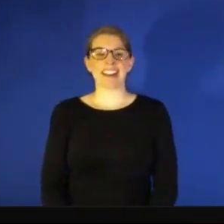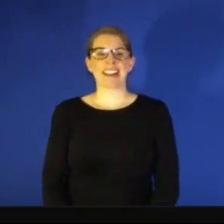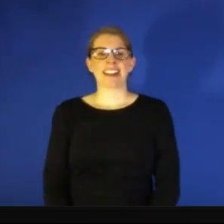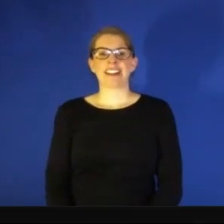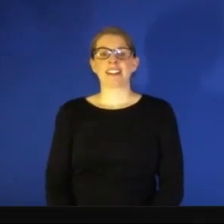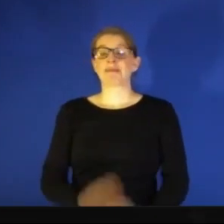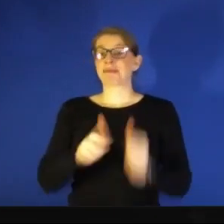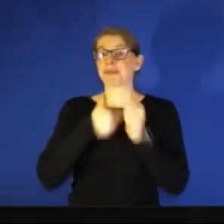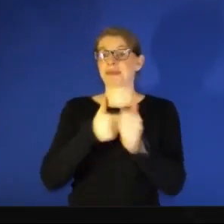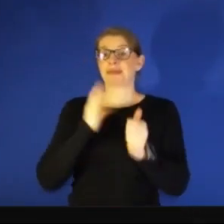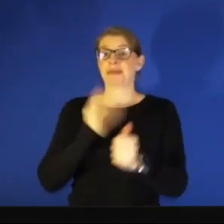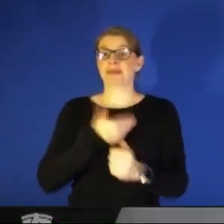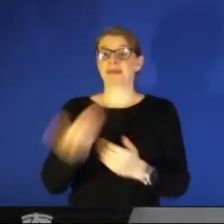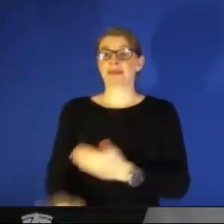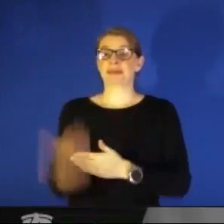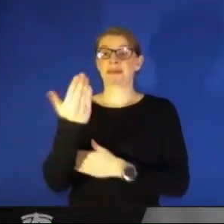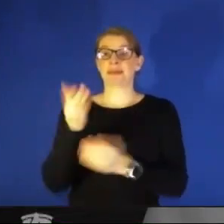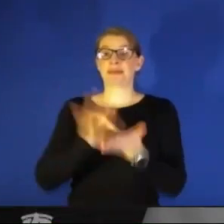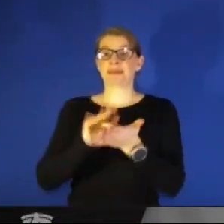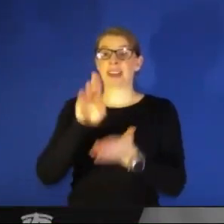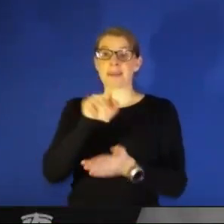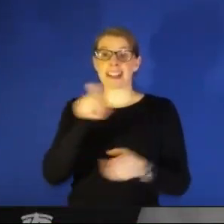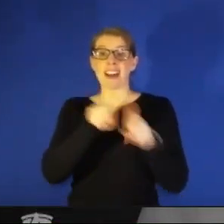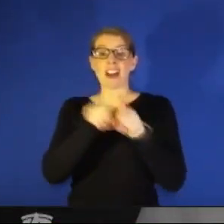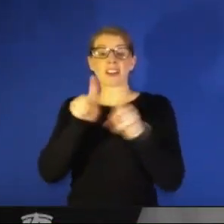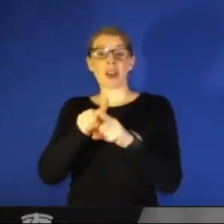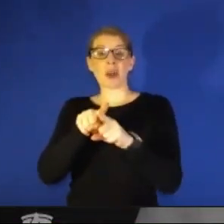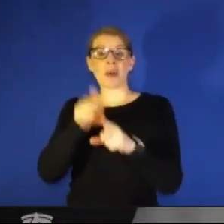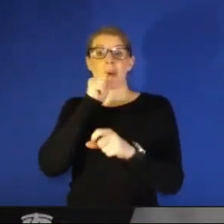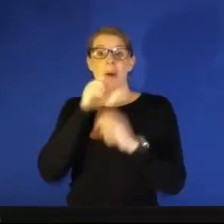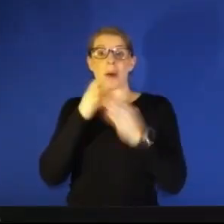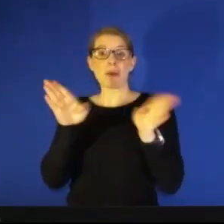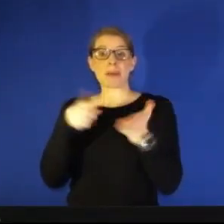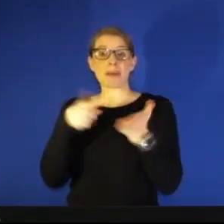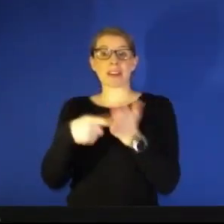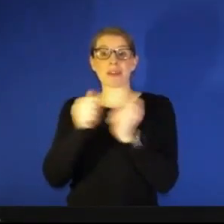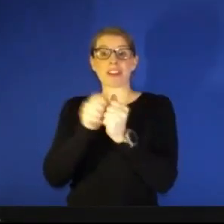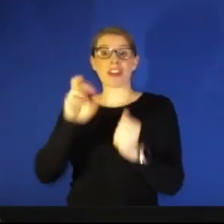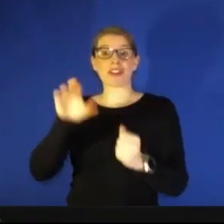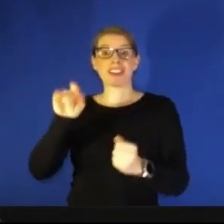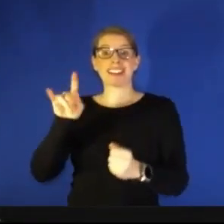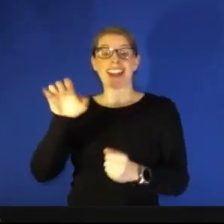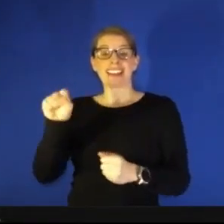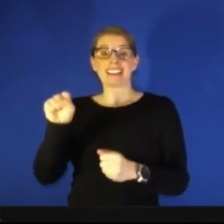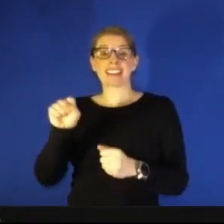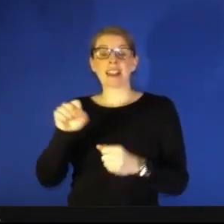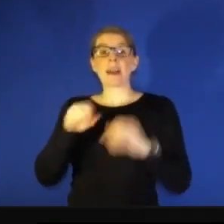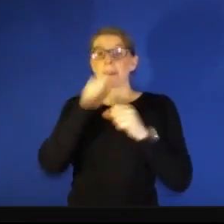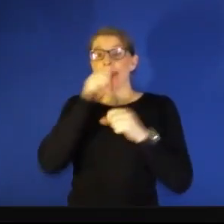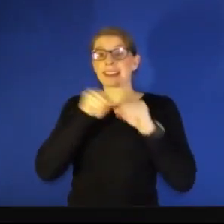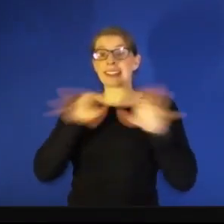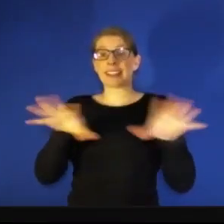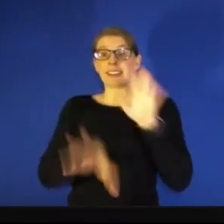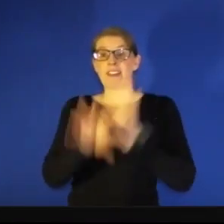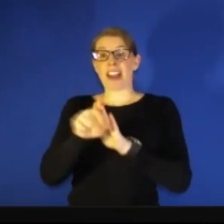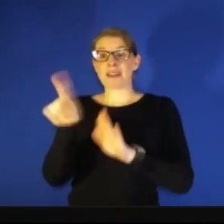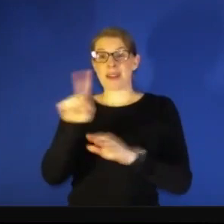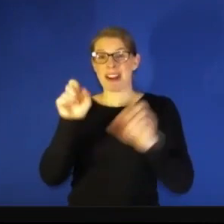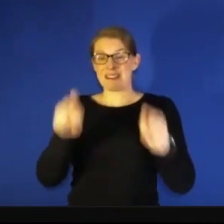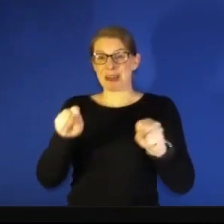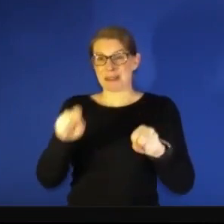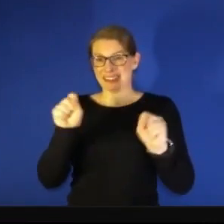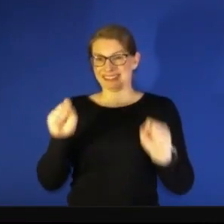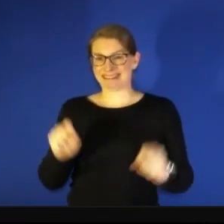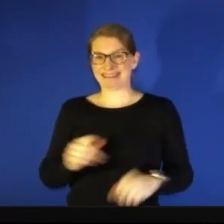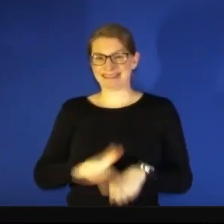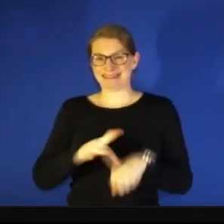Subscribe to our morning medical update and Open Mics with Dr. Stites podcasts. Now, everywhere podcasts are available.